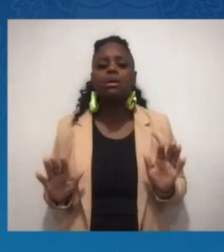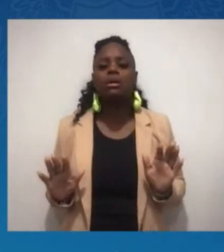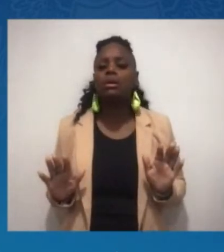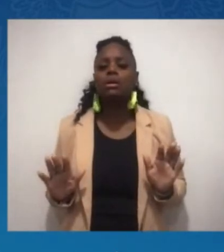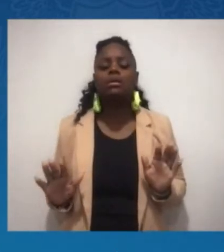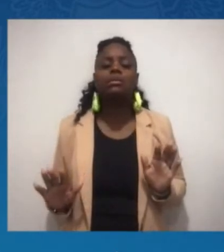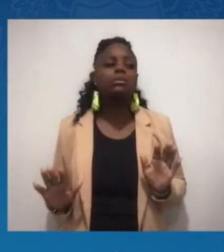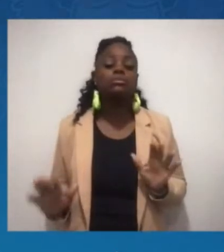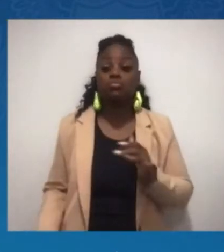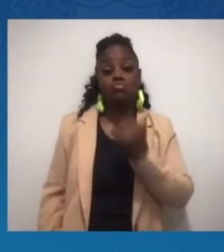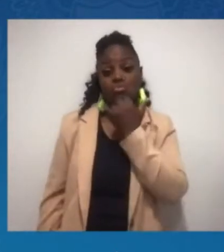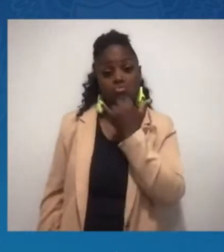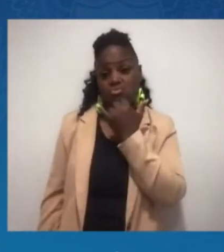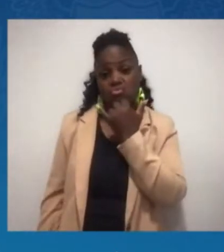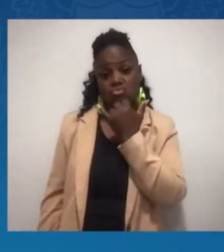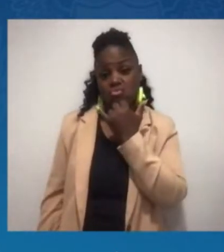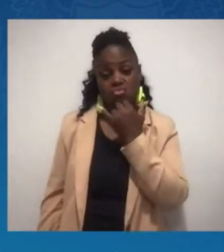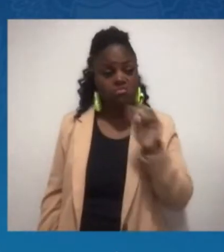It's truly immoral.